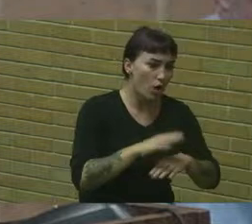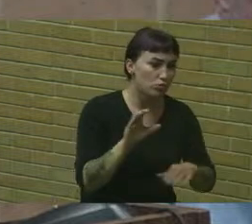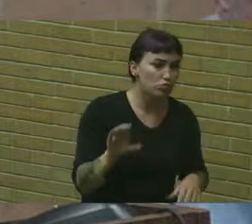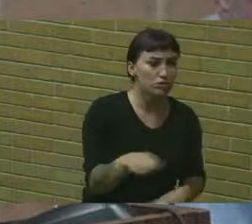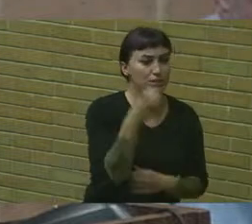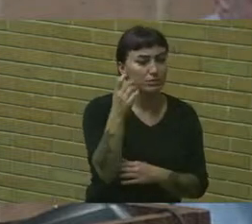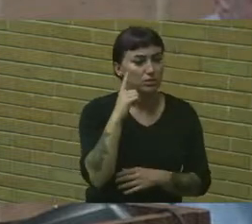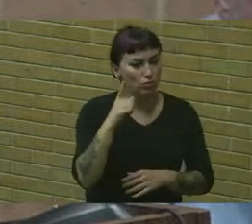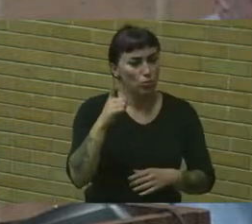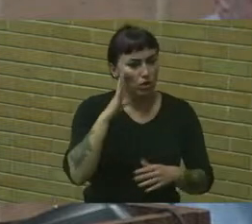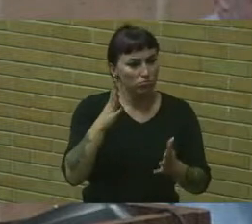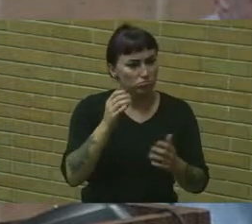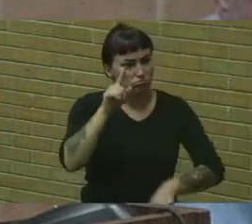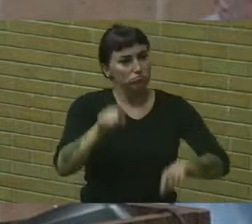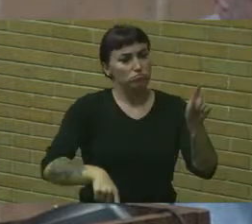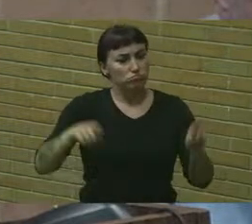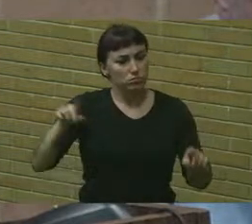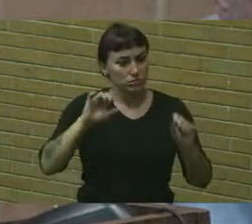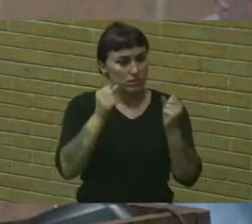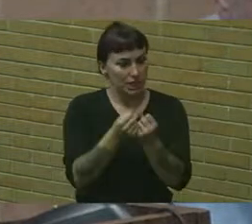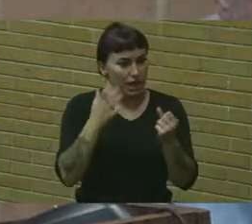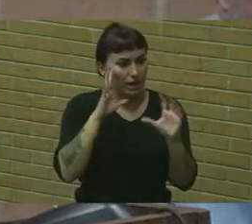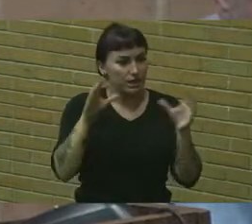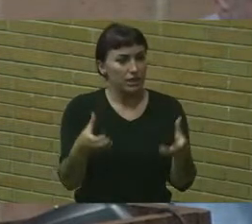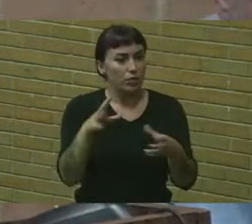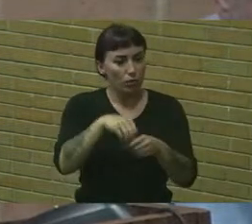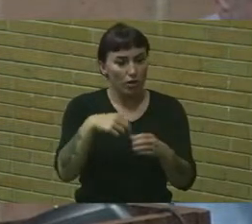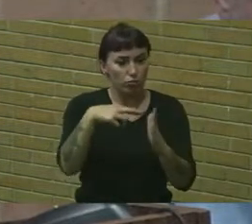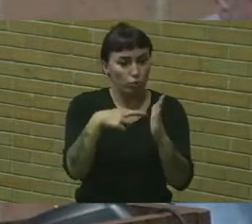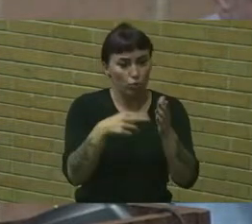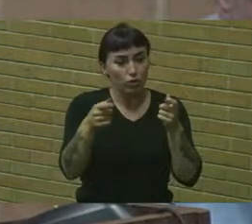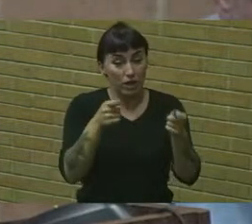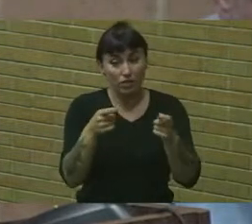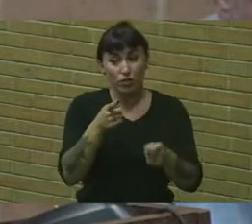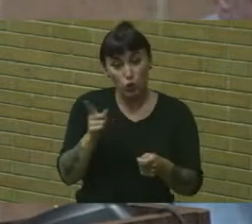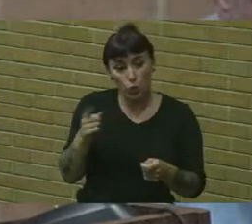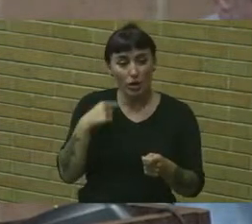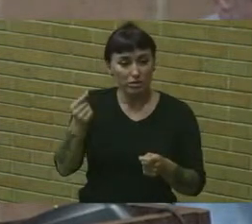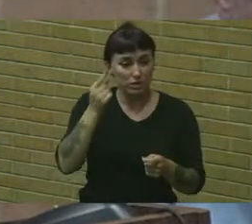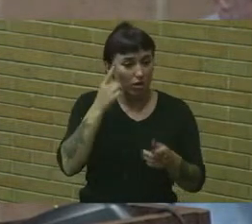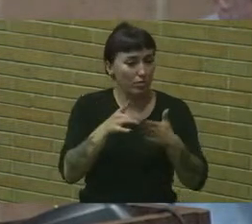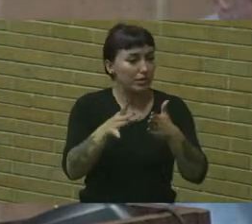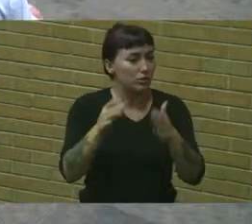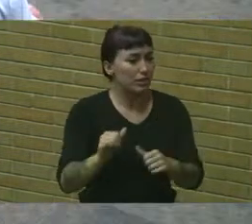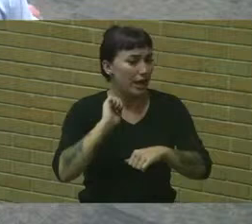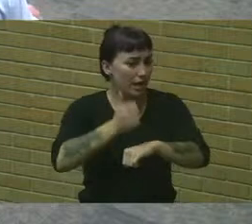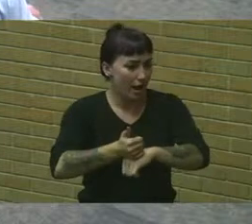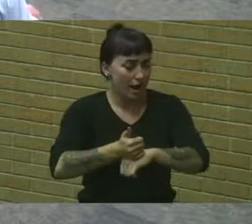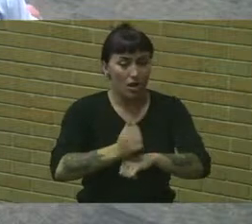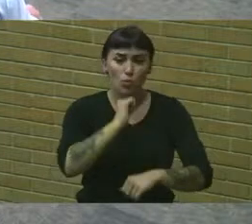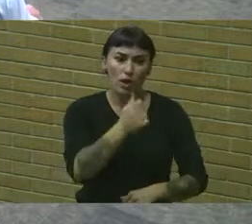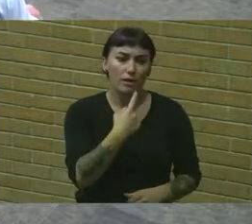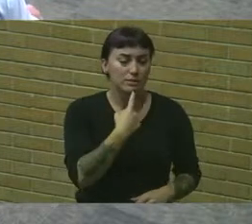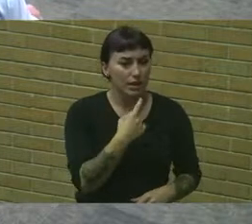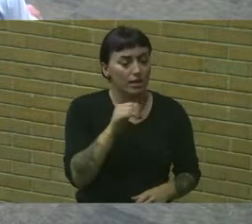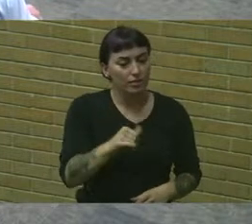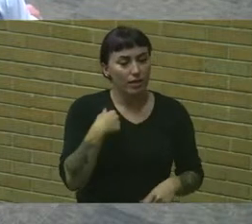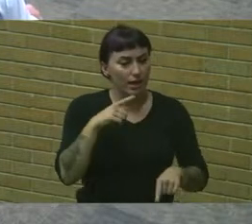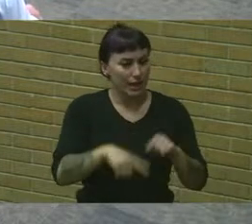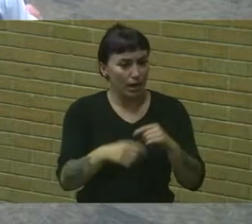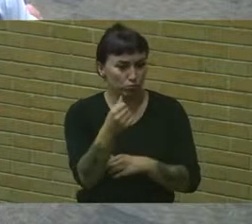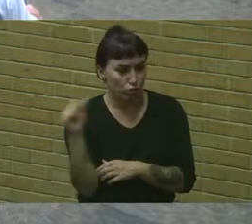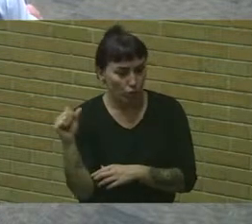are a pluralistic society that has rules and regulations that you as government leaders can enact. We're not saying they can't